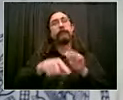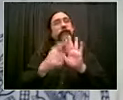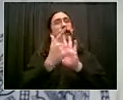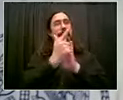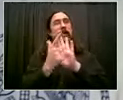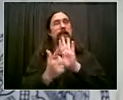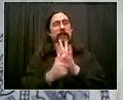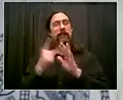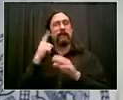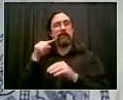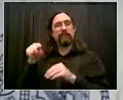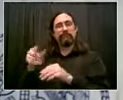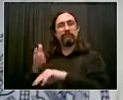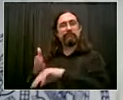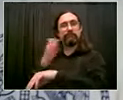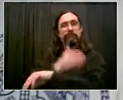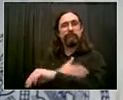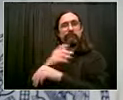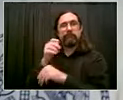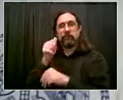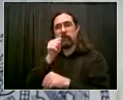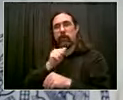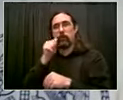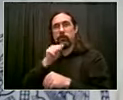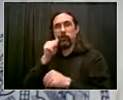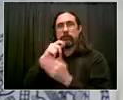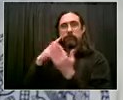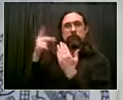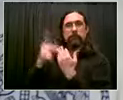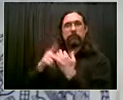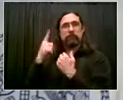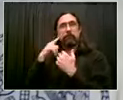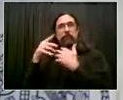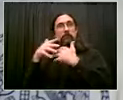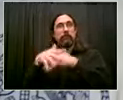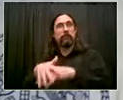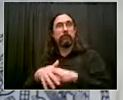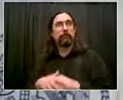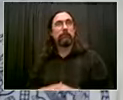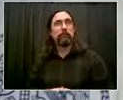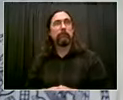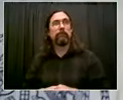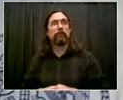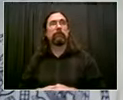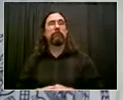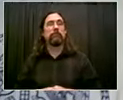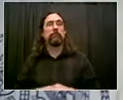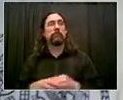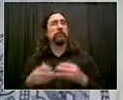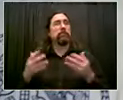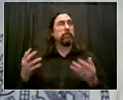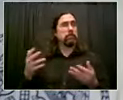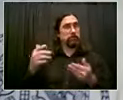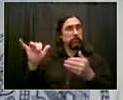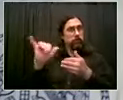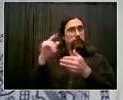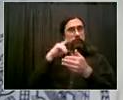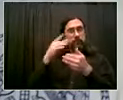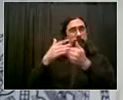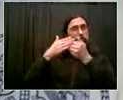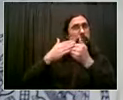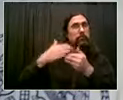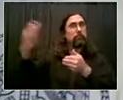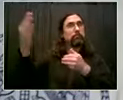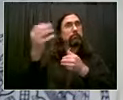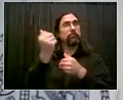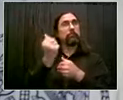rest of this year, we're going to be dealing with a major challenge. We can do better with the laws that are good laws, that are important laws,